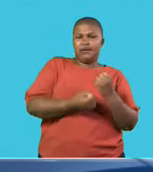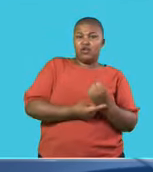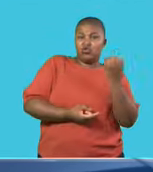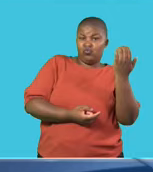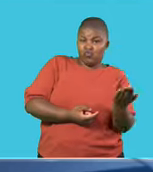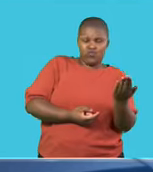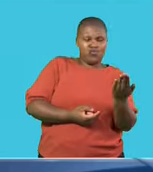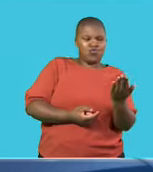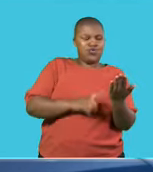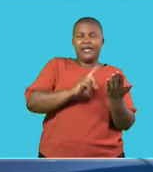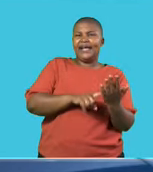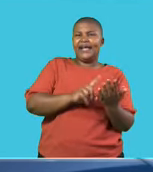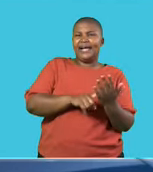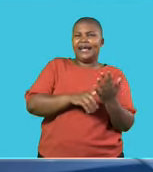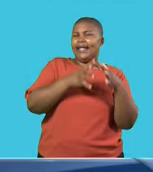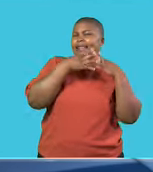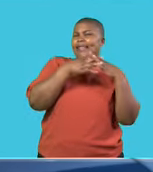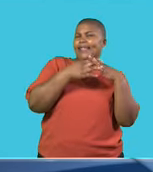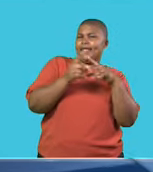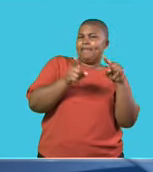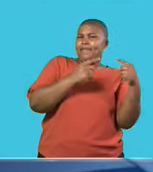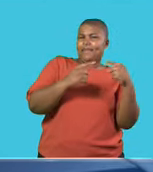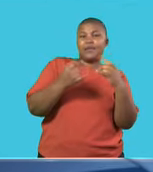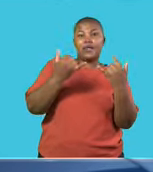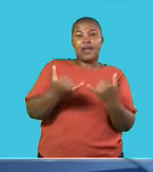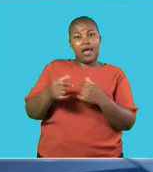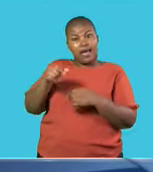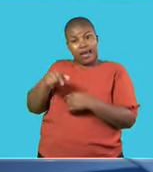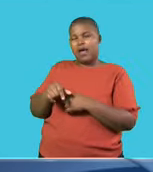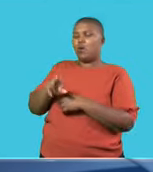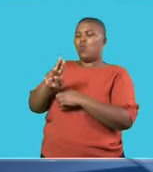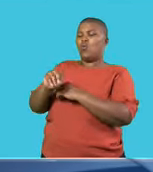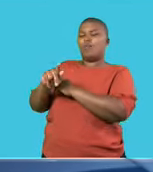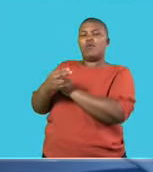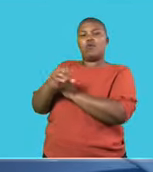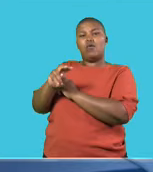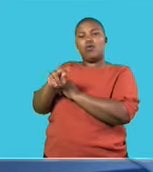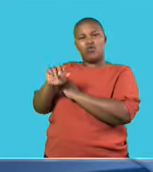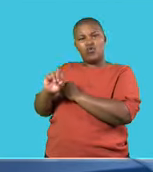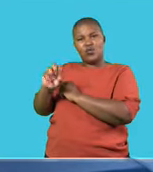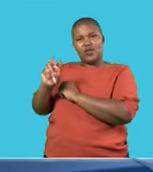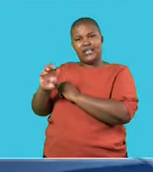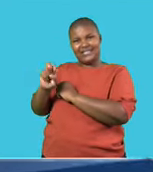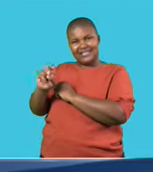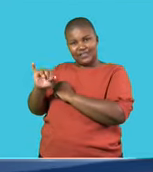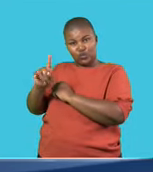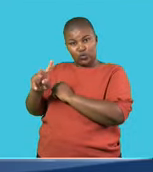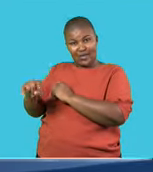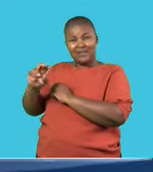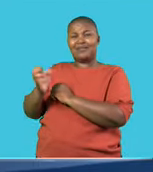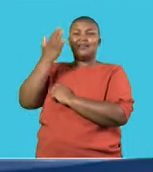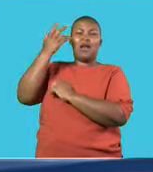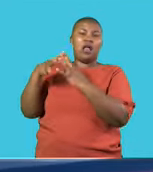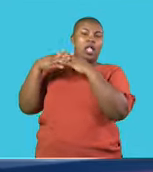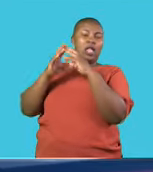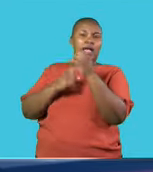side which are demonized. And MK at some point used to be demonized as well. And why would the